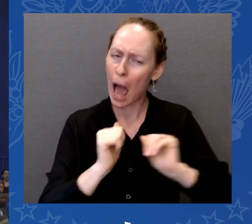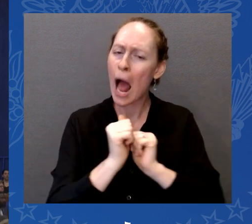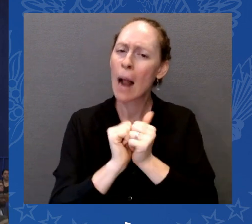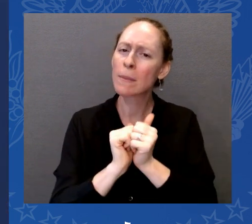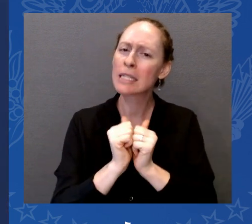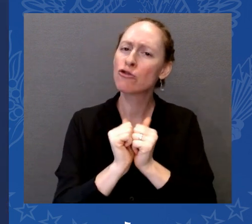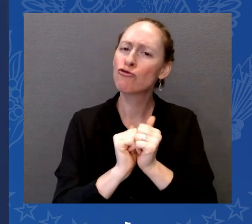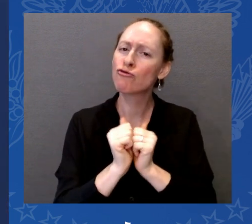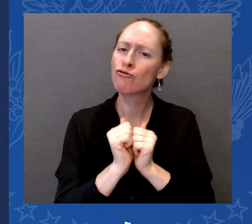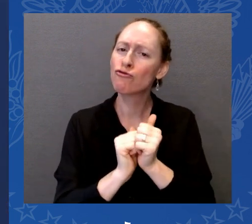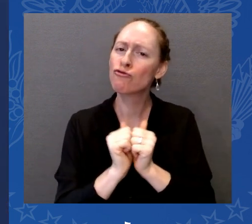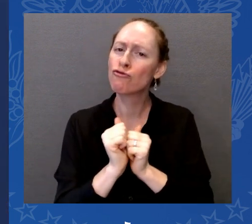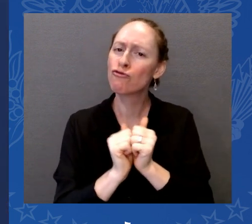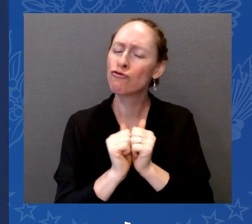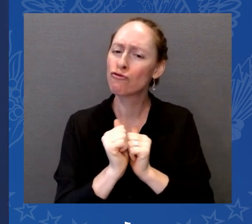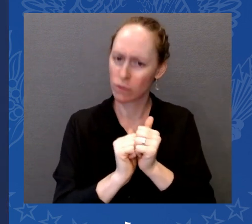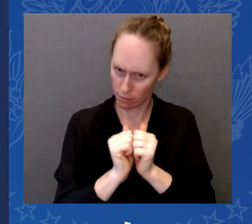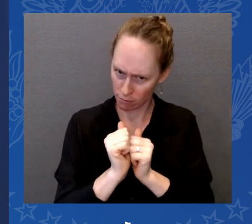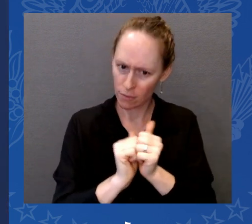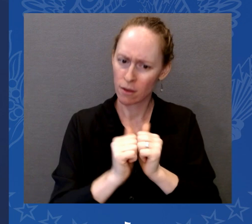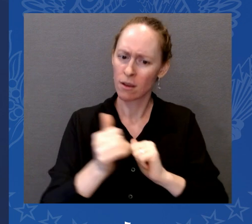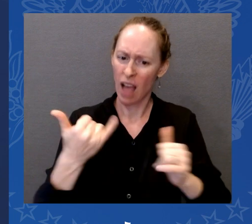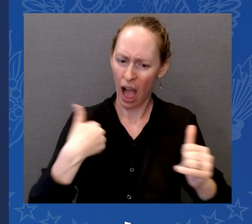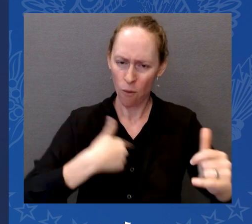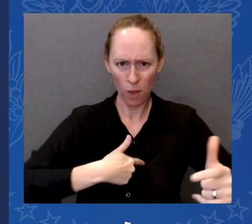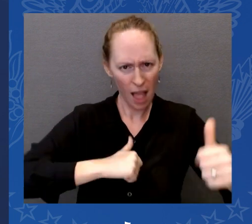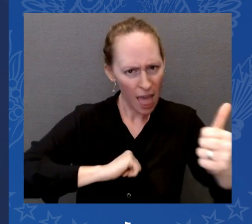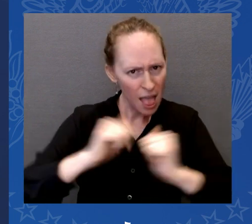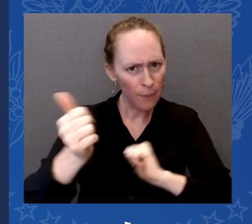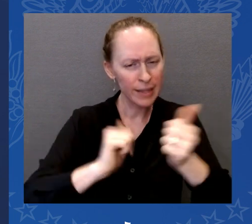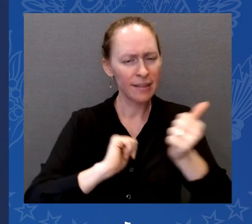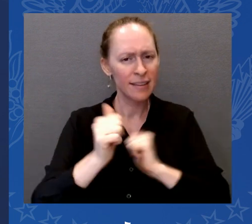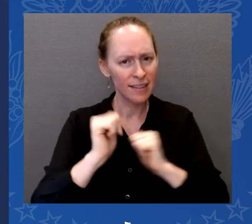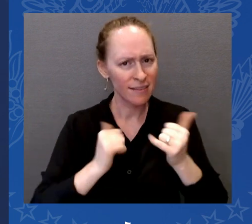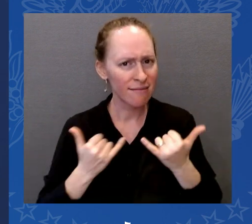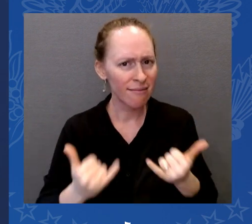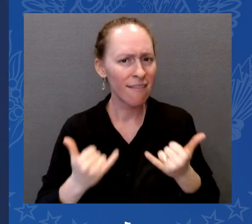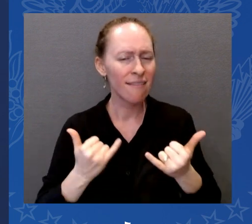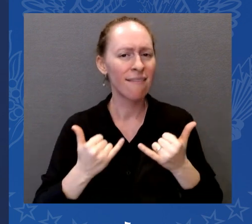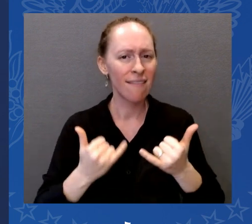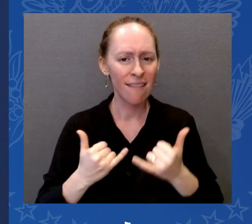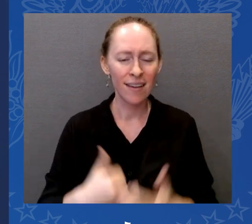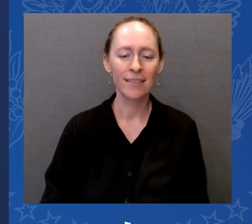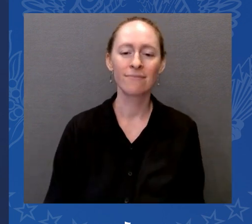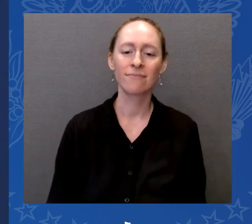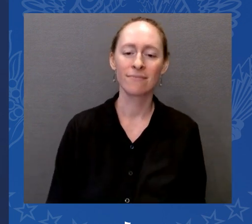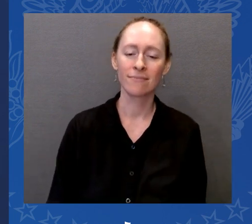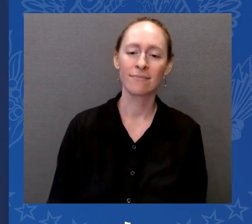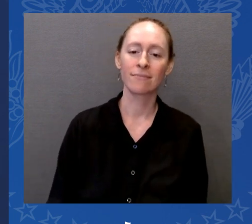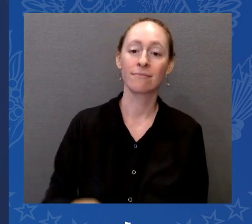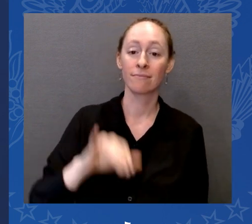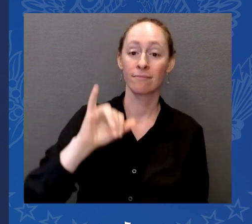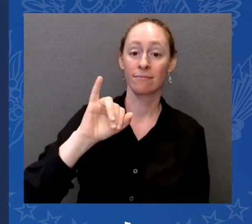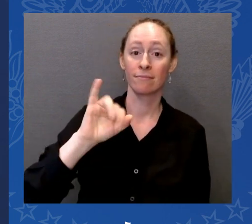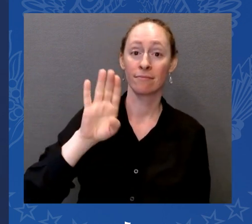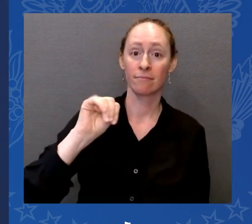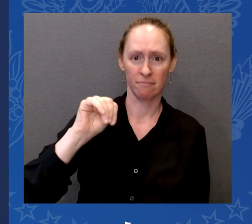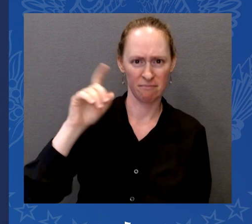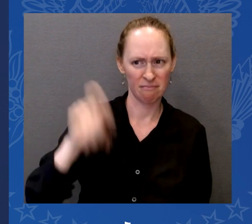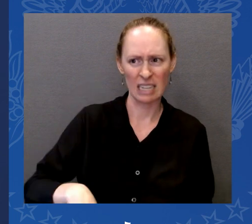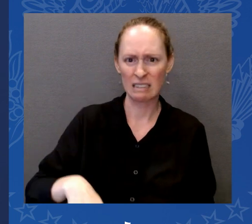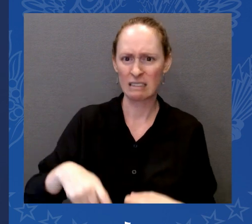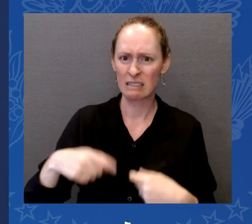Think about it this way. IBM needs these chips to build the fastest quantum computers ever built in the world in Poughkeepsie, New